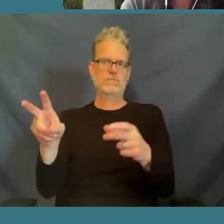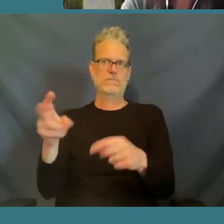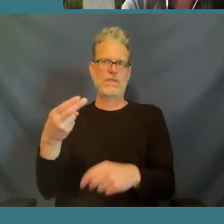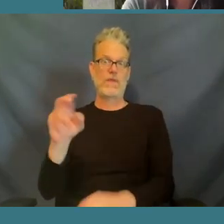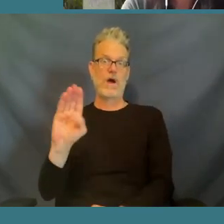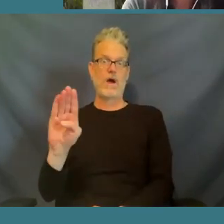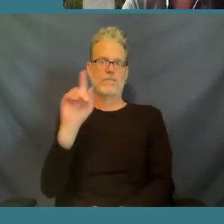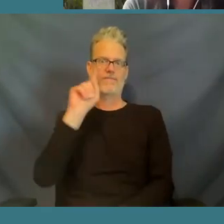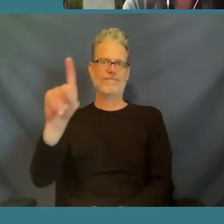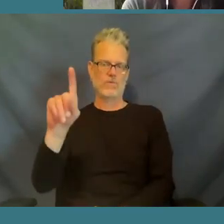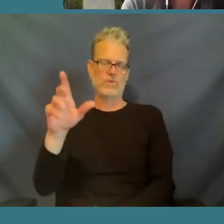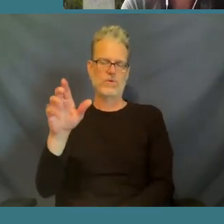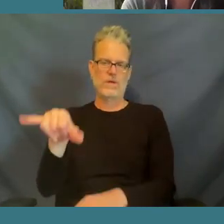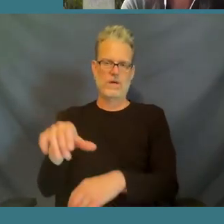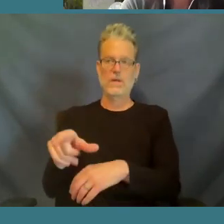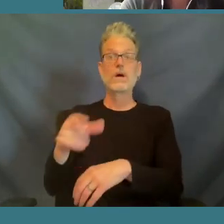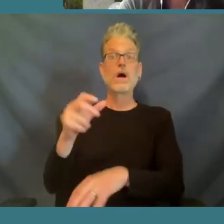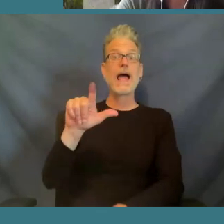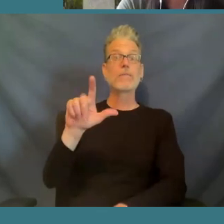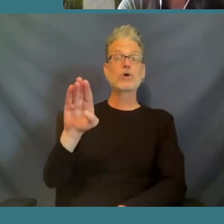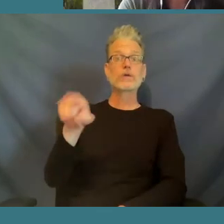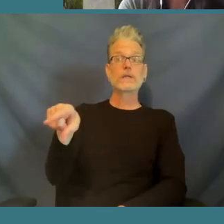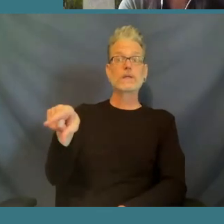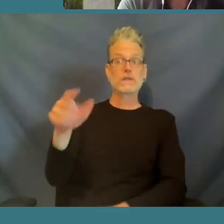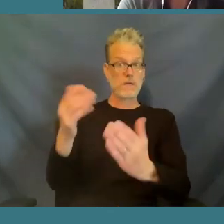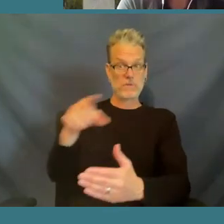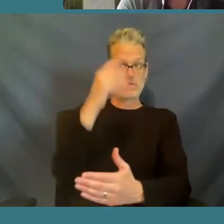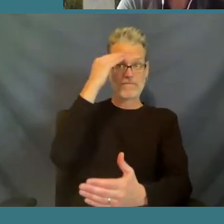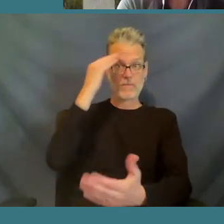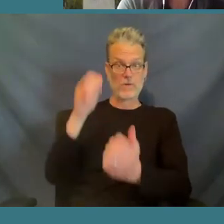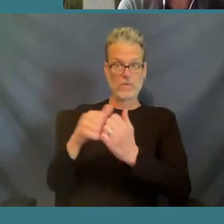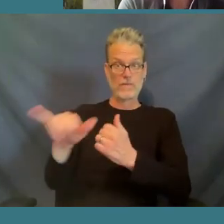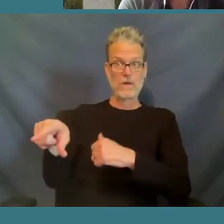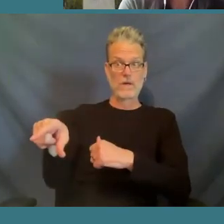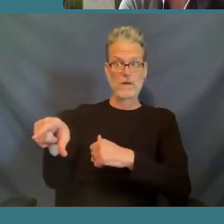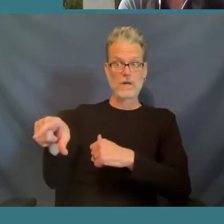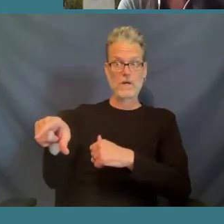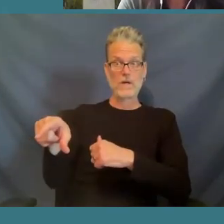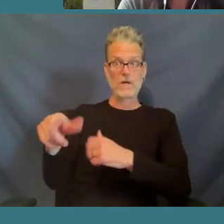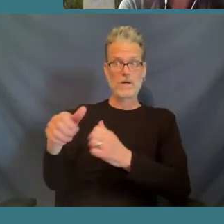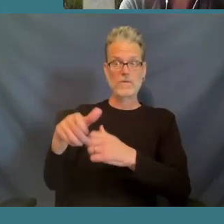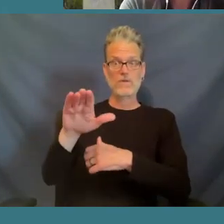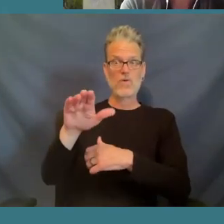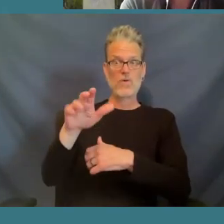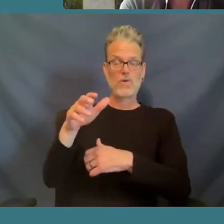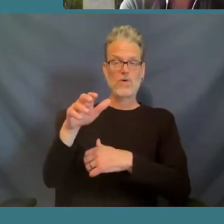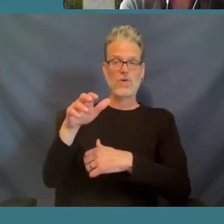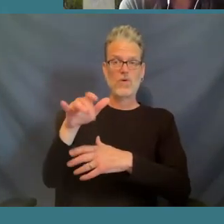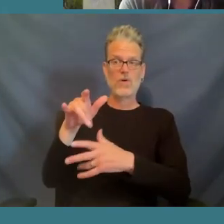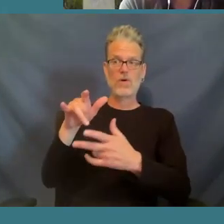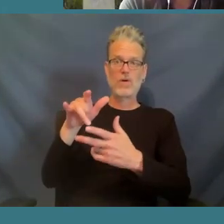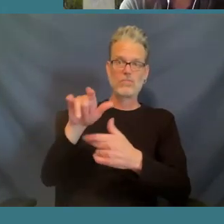talk about the Albuquerque Service Center, since some of you may be familiar with it through your invoicing